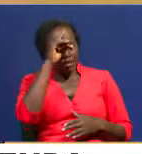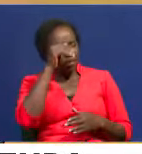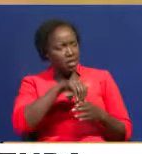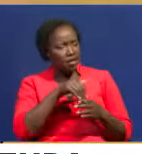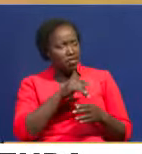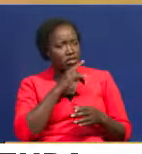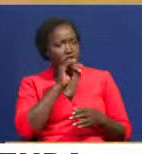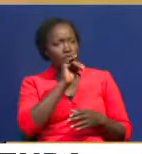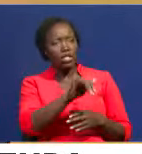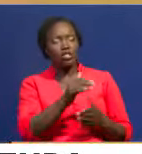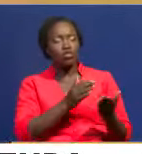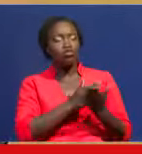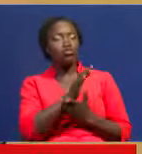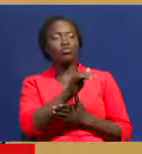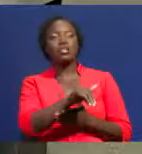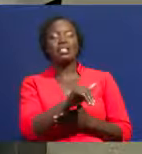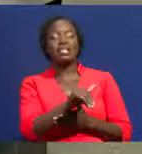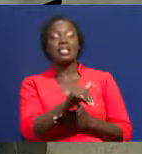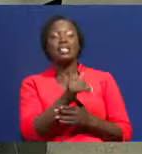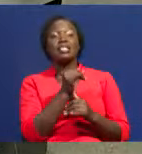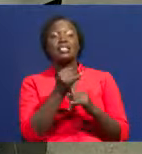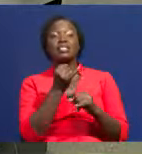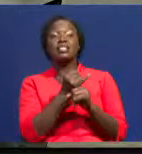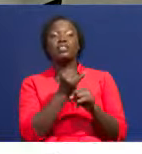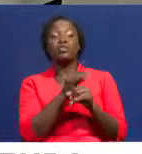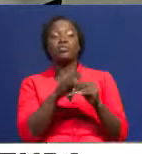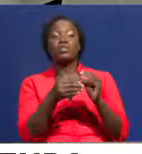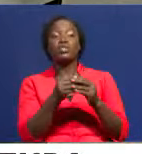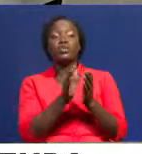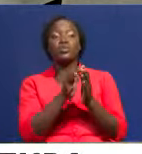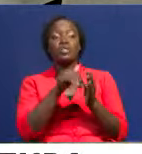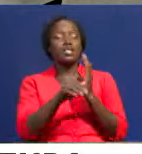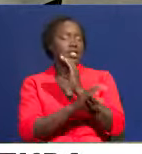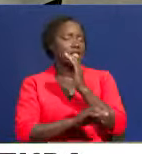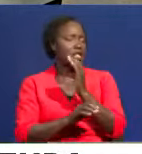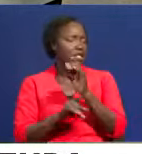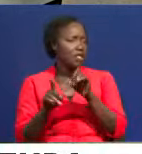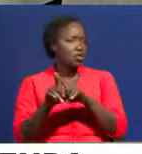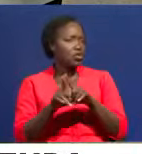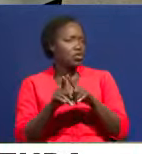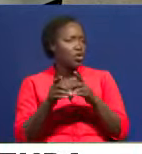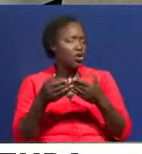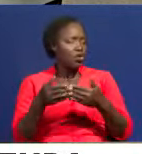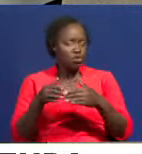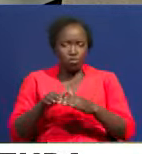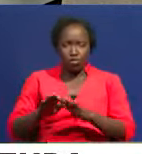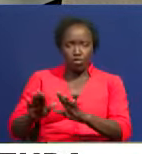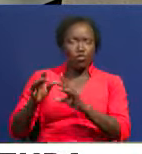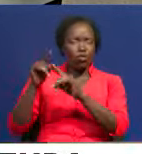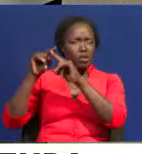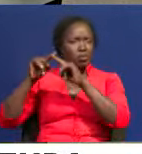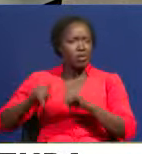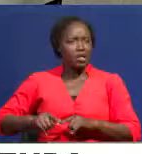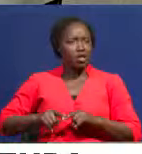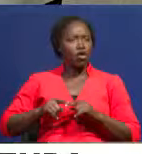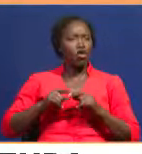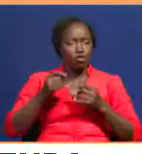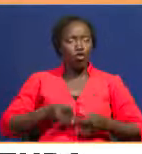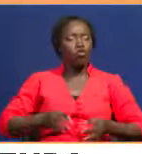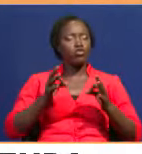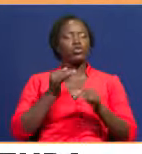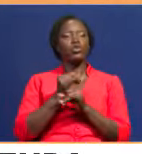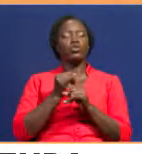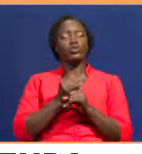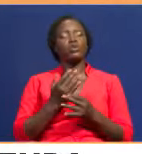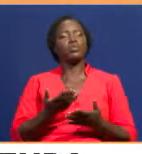invest in so as to ensure there is job creation within the country and, of course, move us away from depending on white-collar jobs that we're